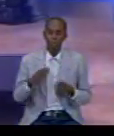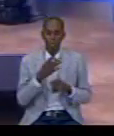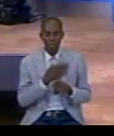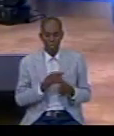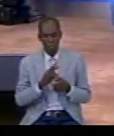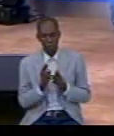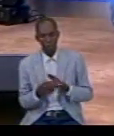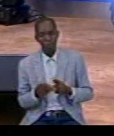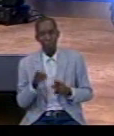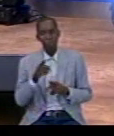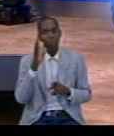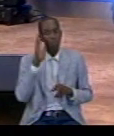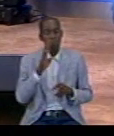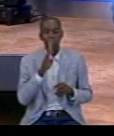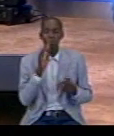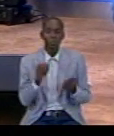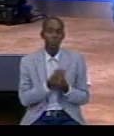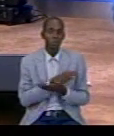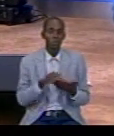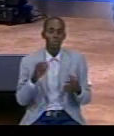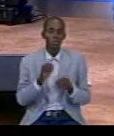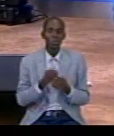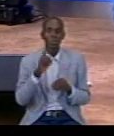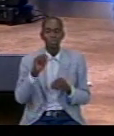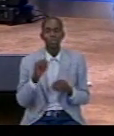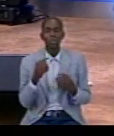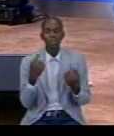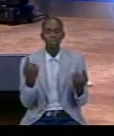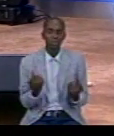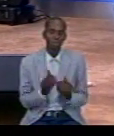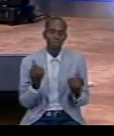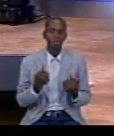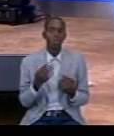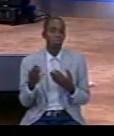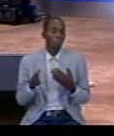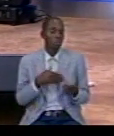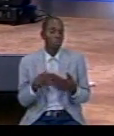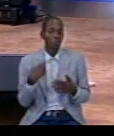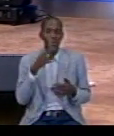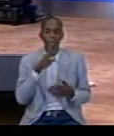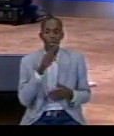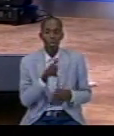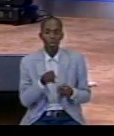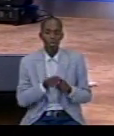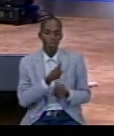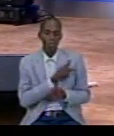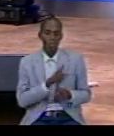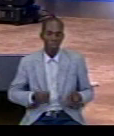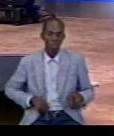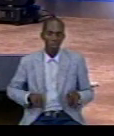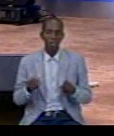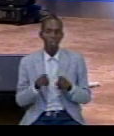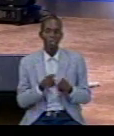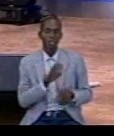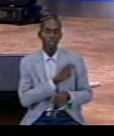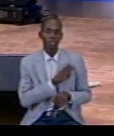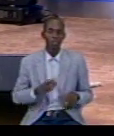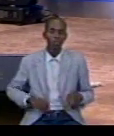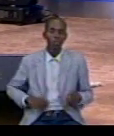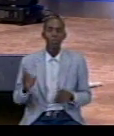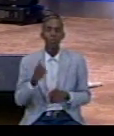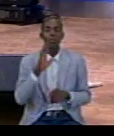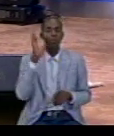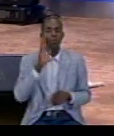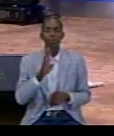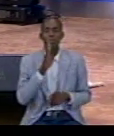you die in a condition of your sinfulness, even though you are a king, even though you are an emperor, even though you are a ruler, where will you spend